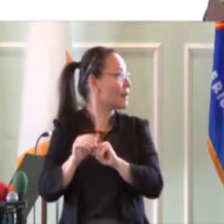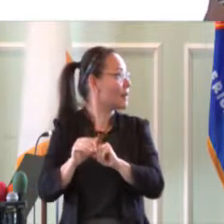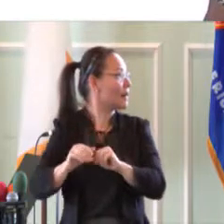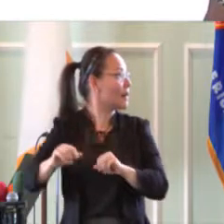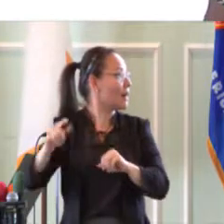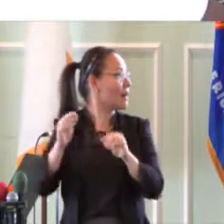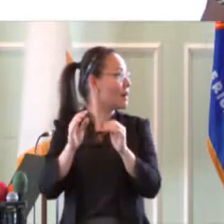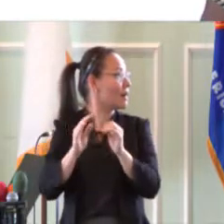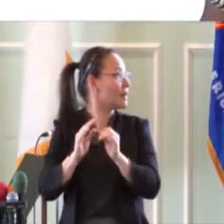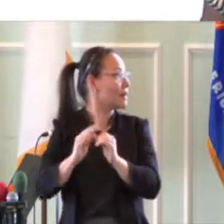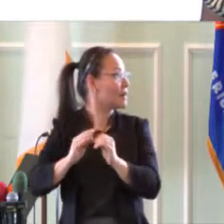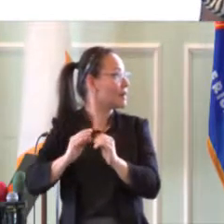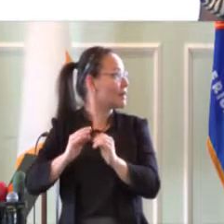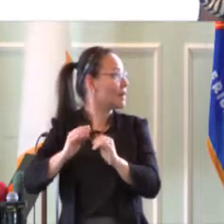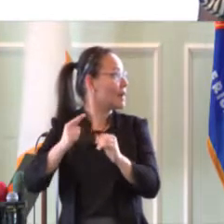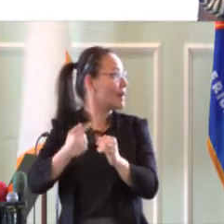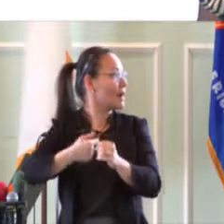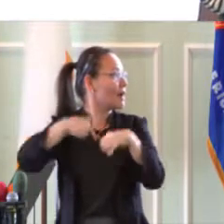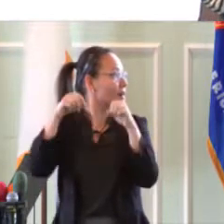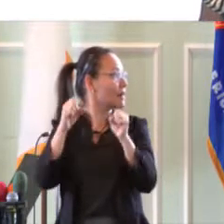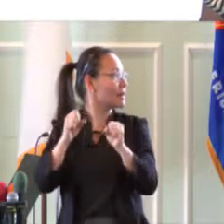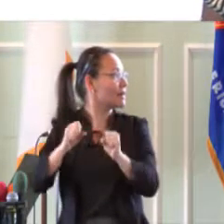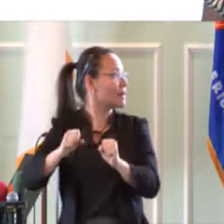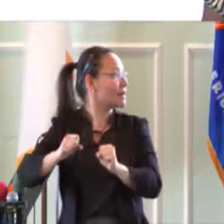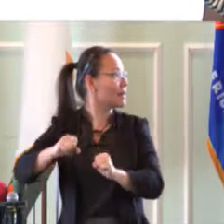grace, I can tell you